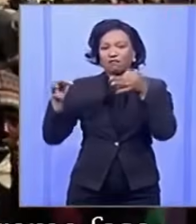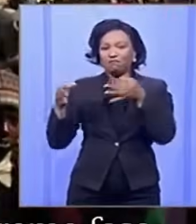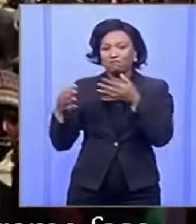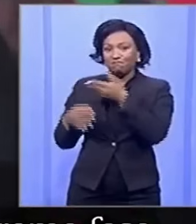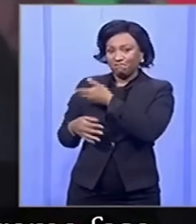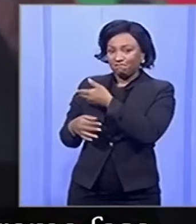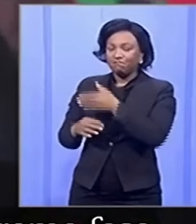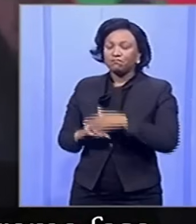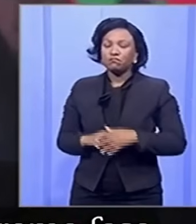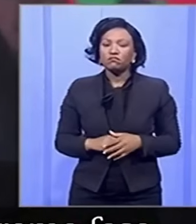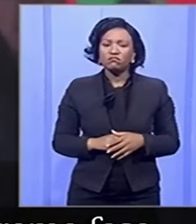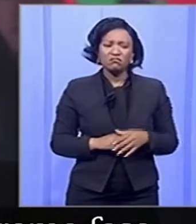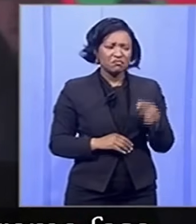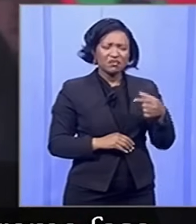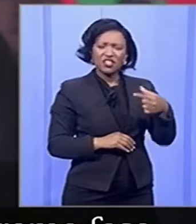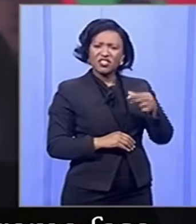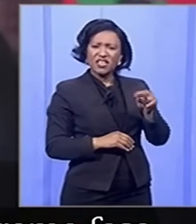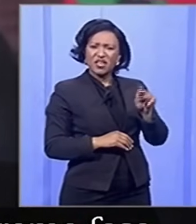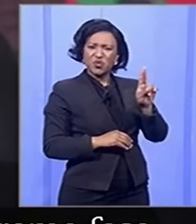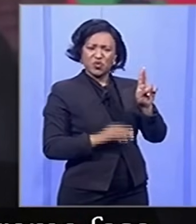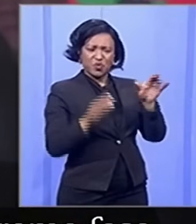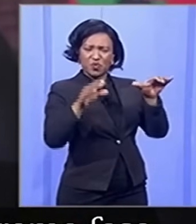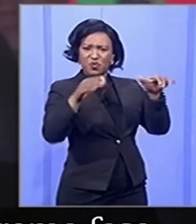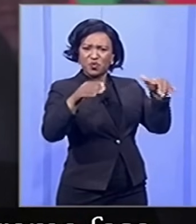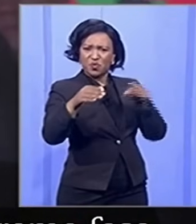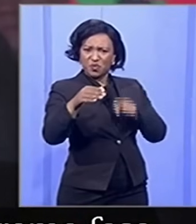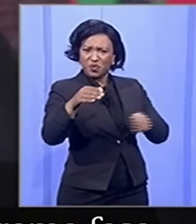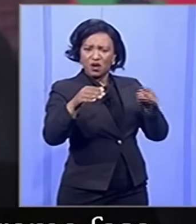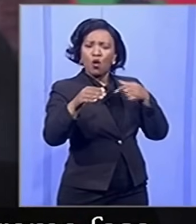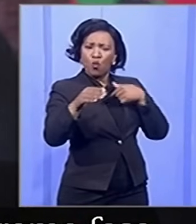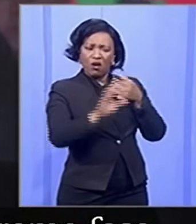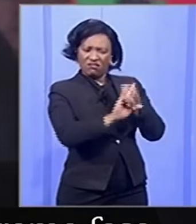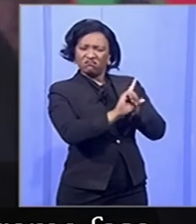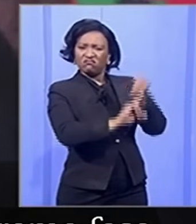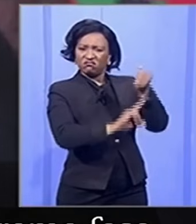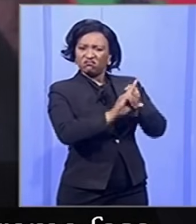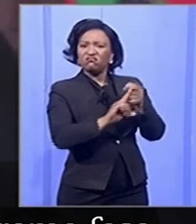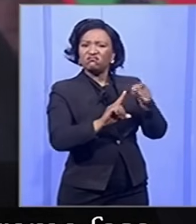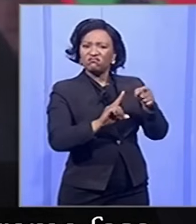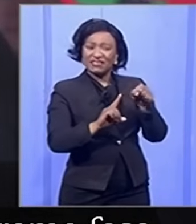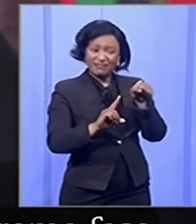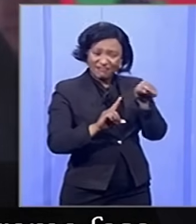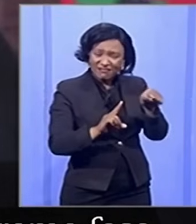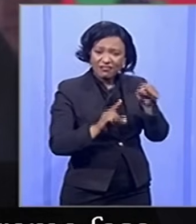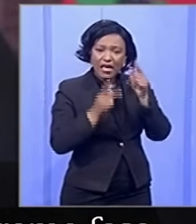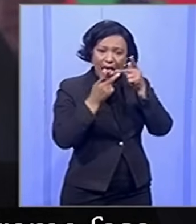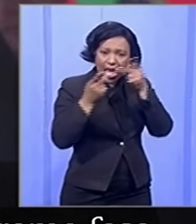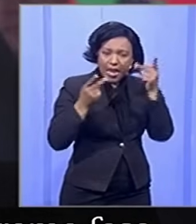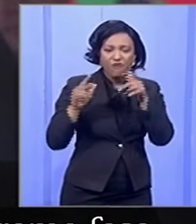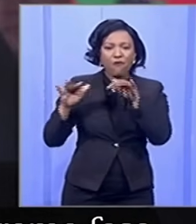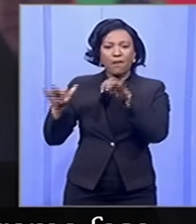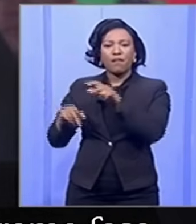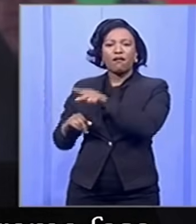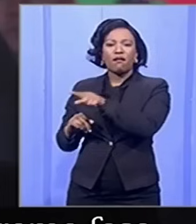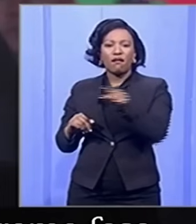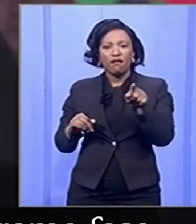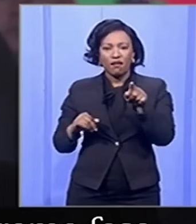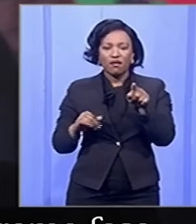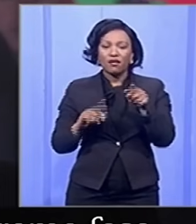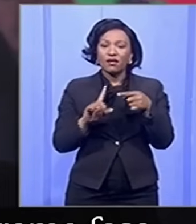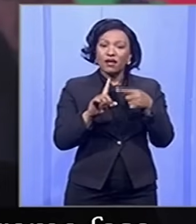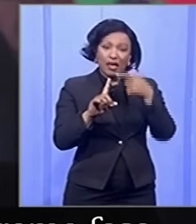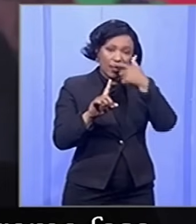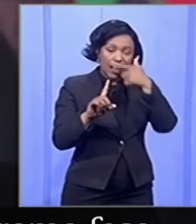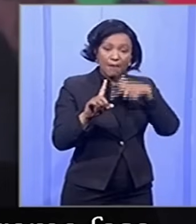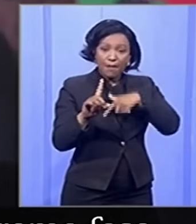GNU. GNU is the enemy of our people. Ramaphosa is the